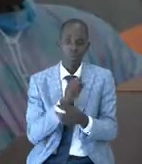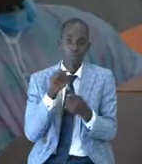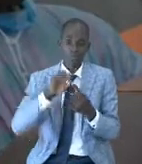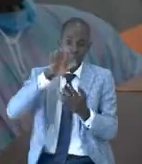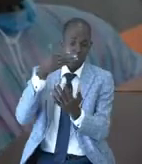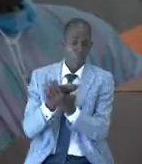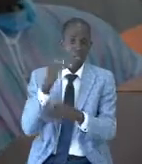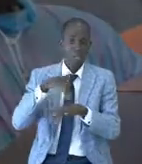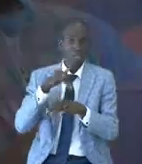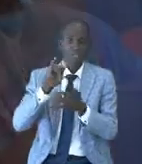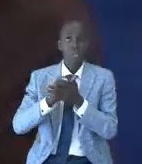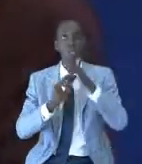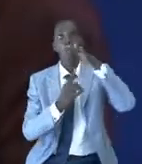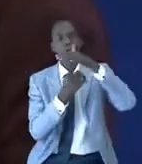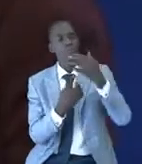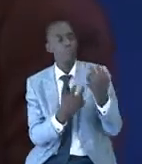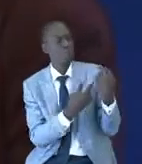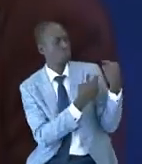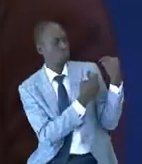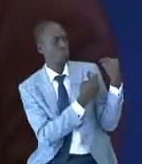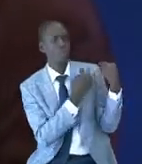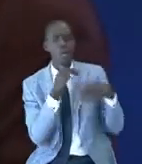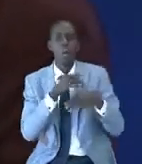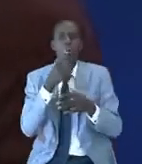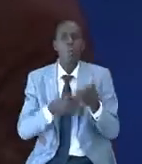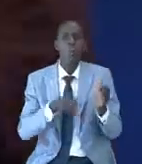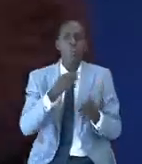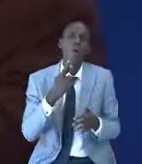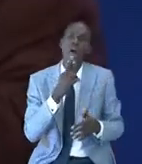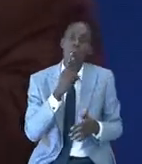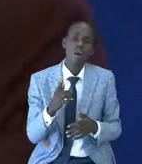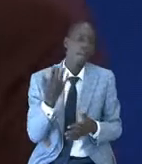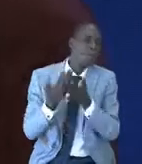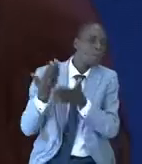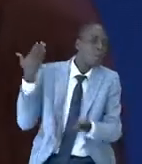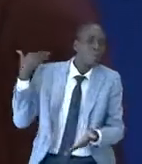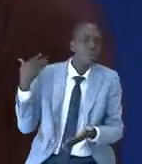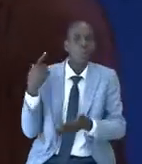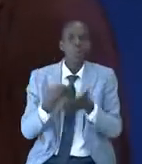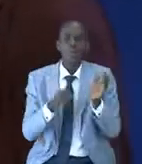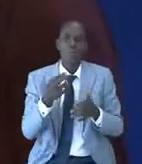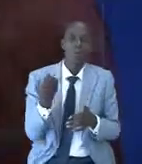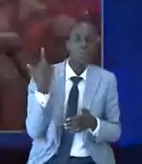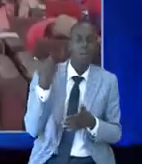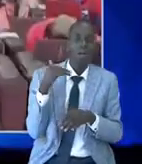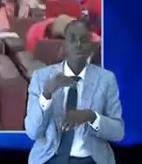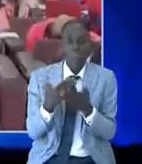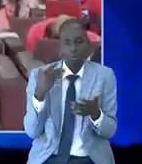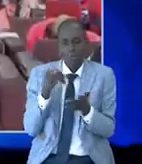top, and then you look back at what you were before the great change